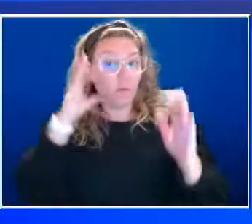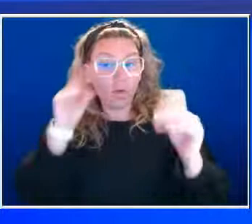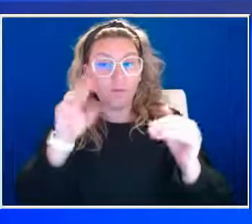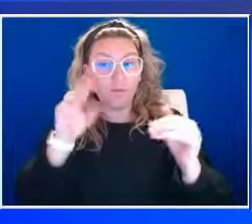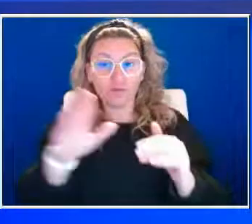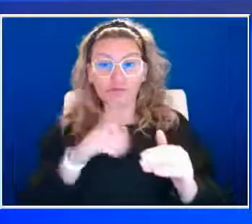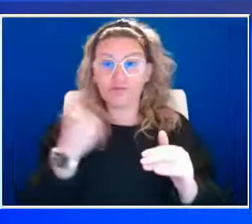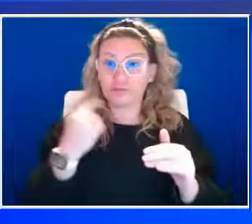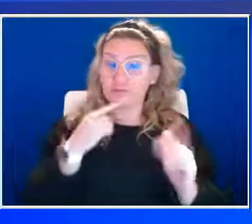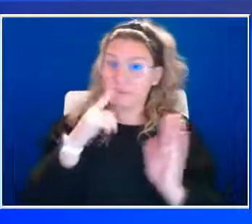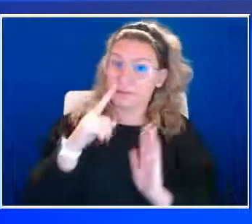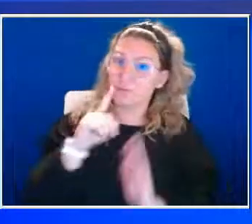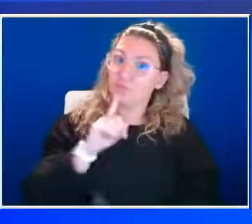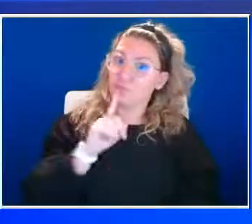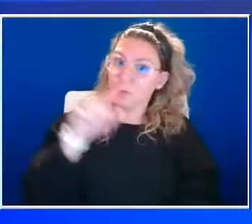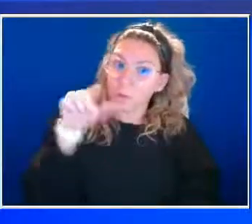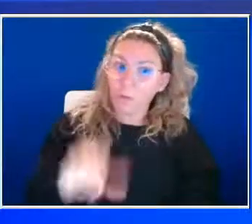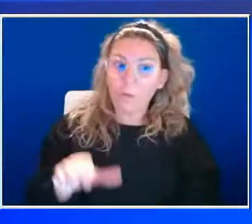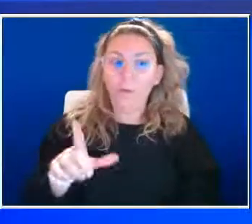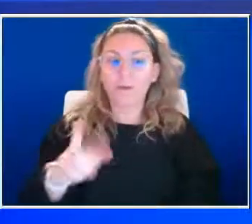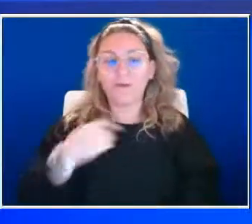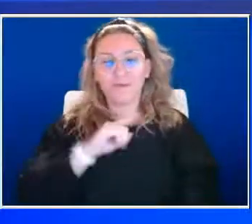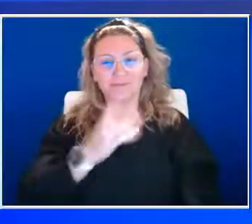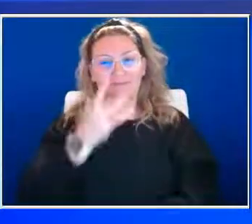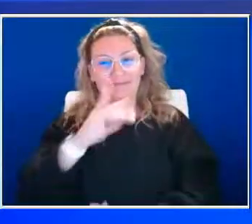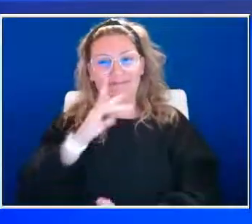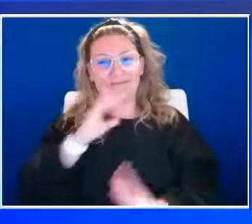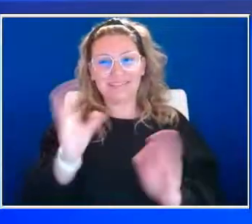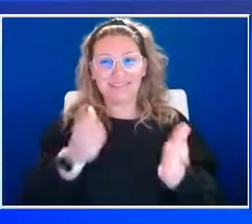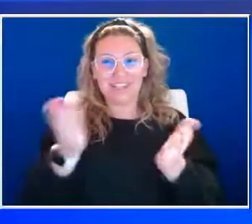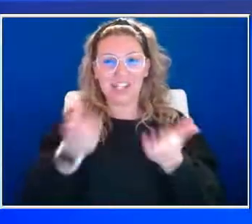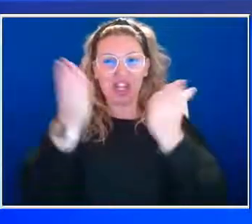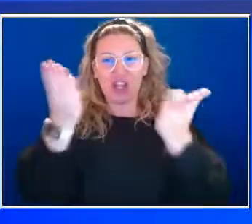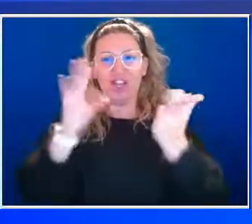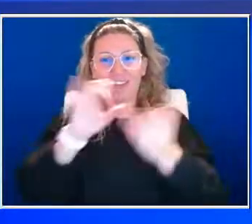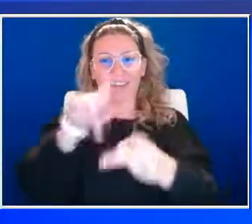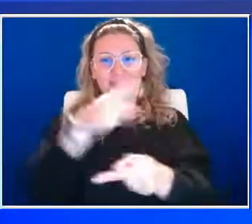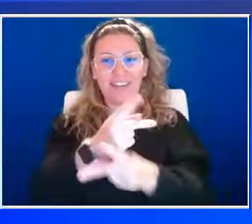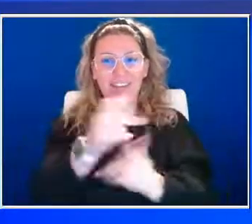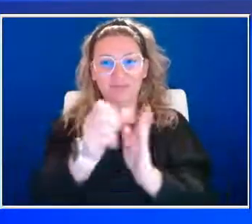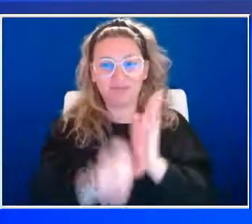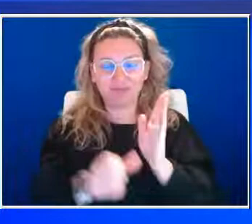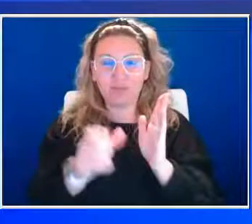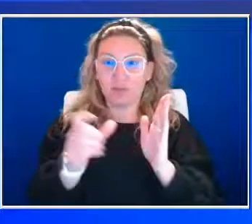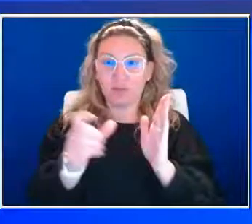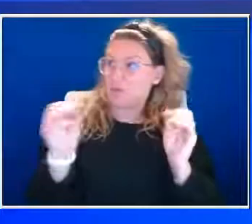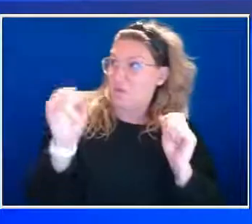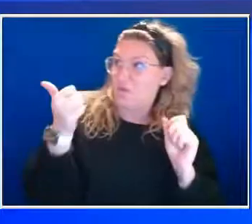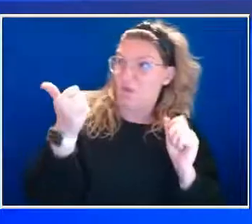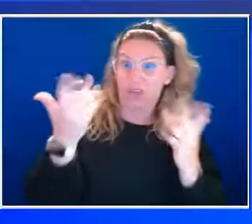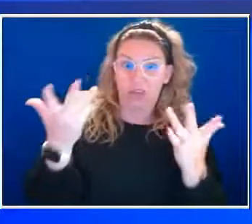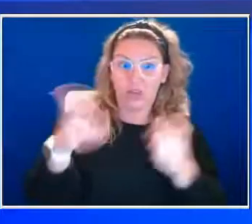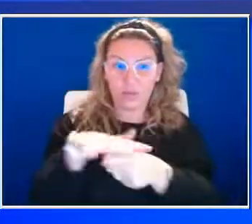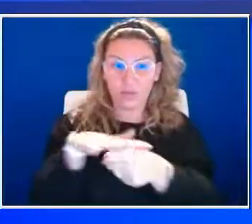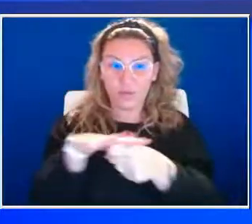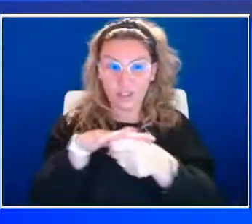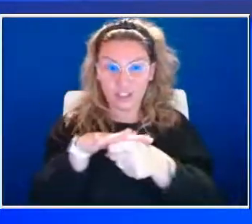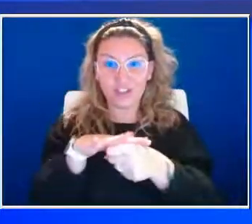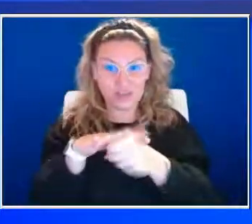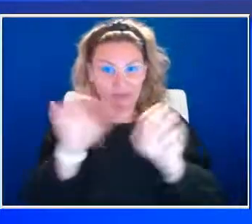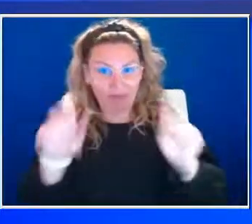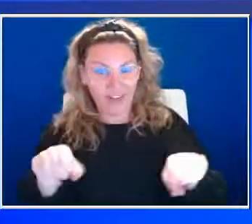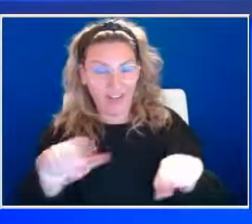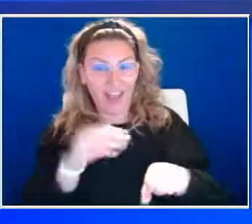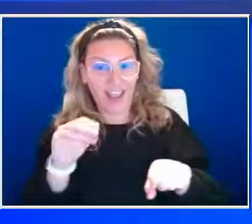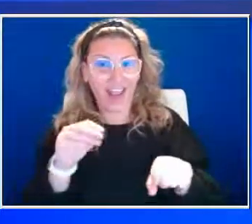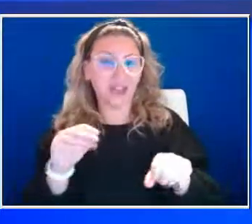low. We're very fortunate here to be able to offer this type of operation where no one else in the region is, and to be able to